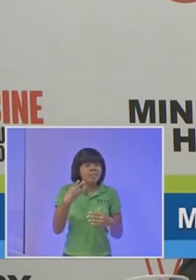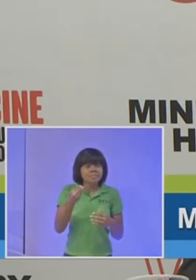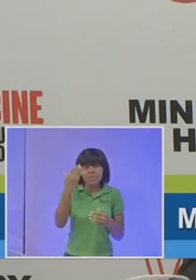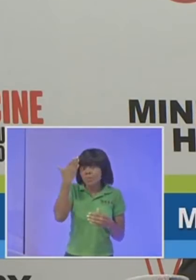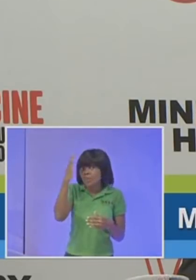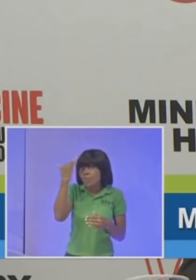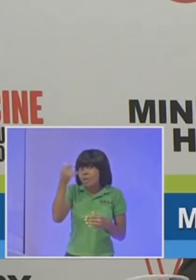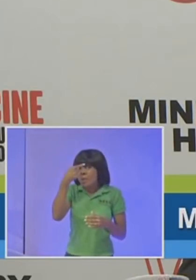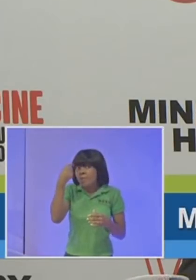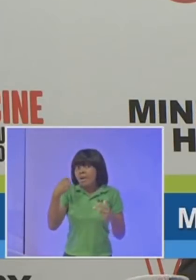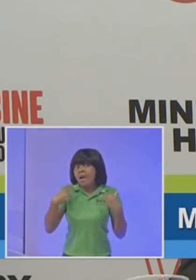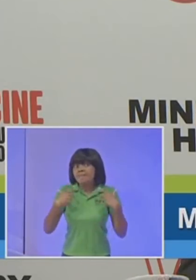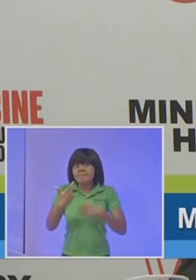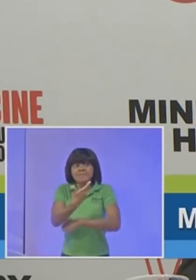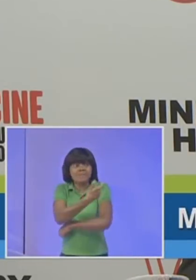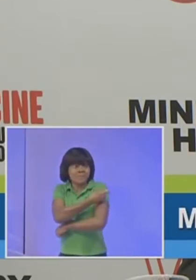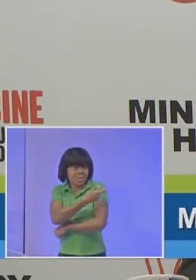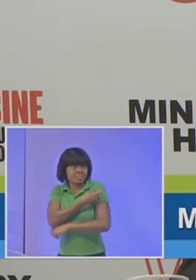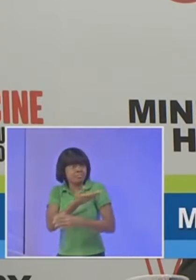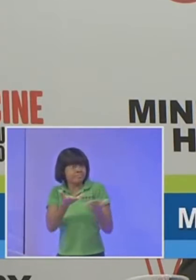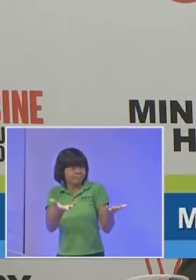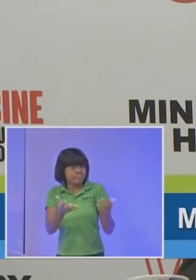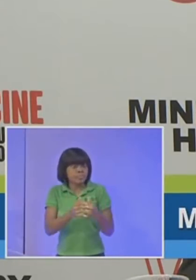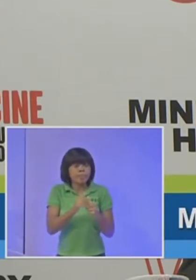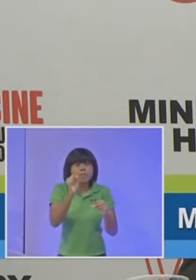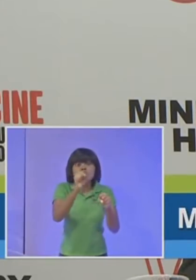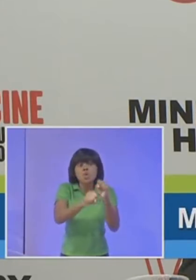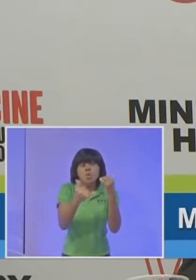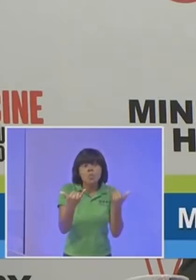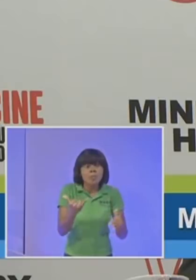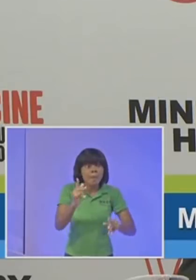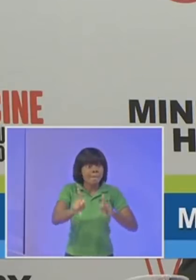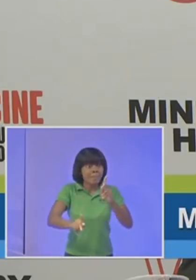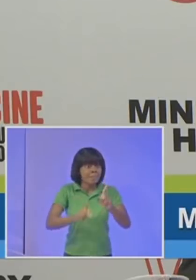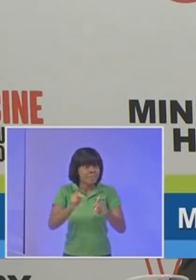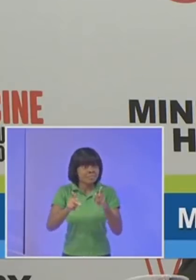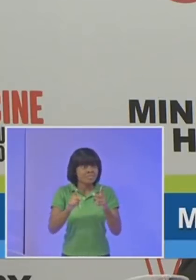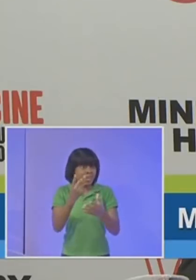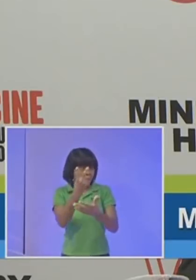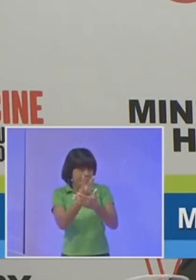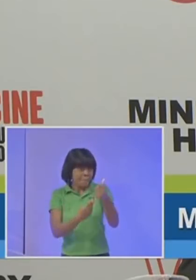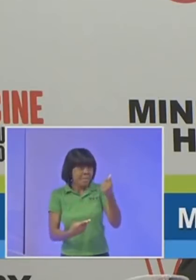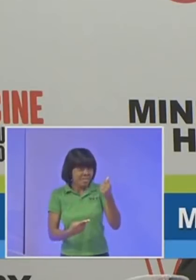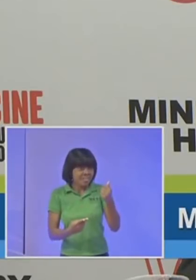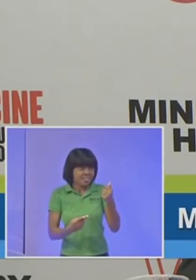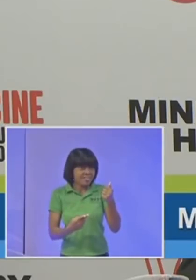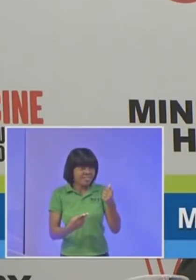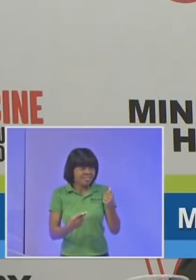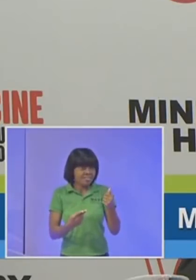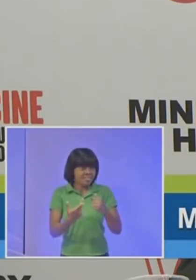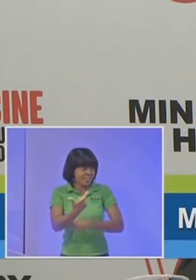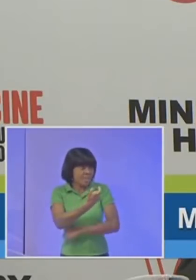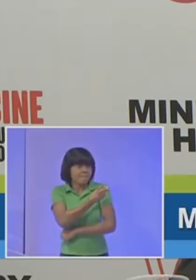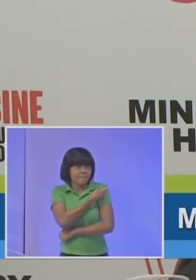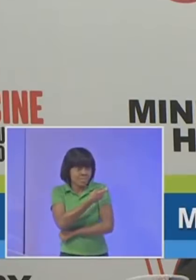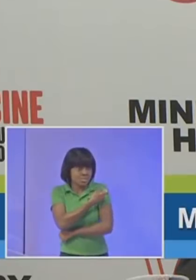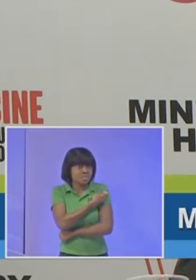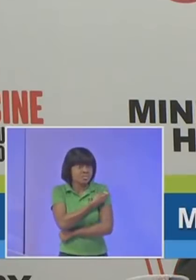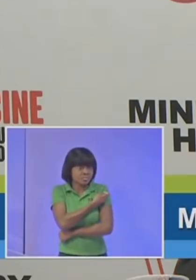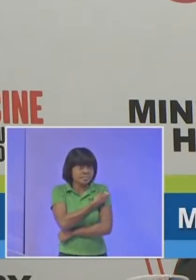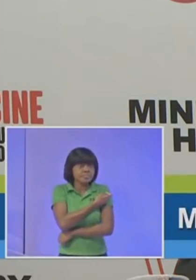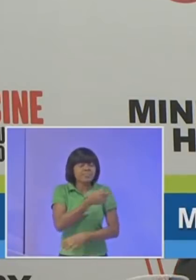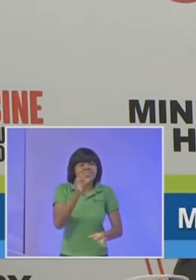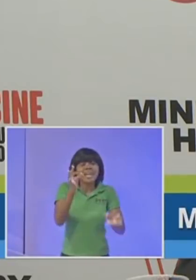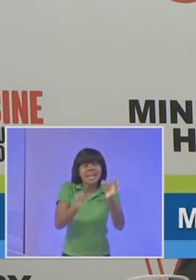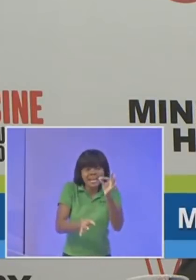and residents, I believe. If you are to both vaccinated and unvaccinated, vaccinated you go home, unvaccinated you go